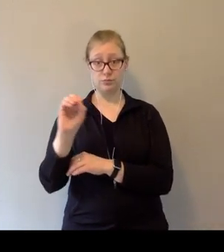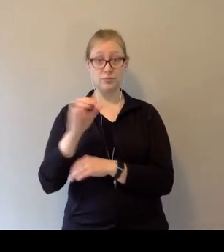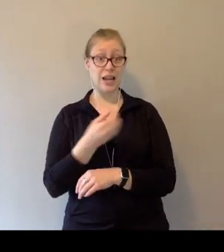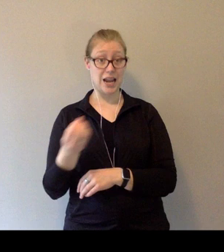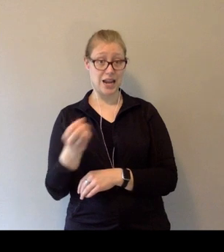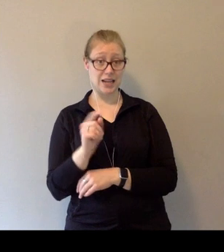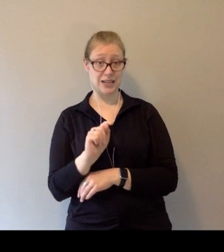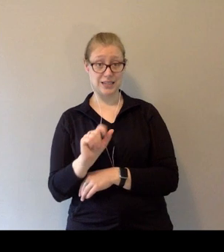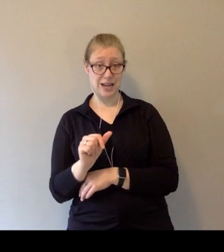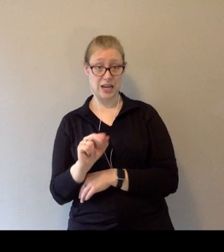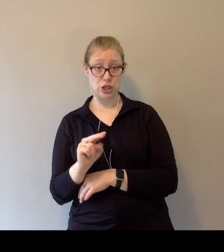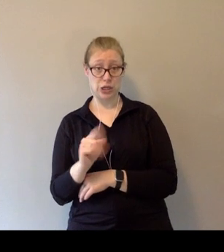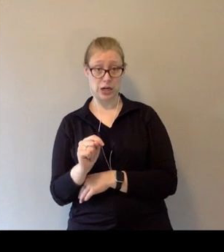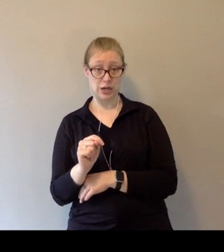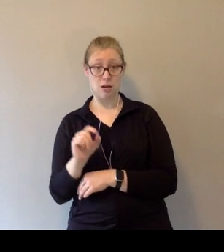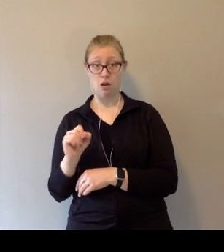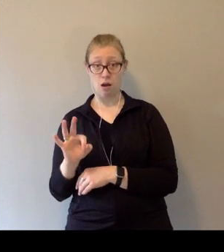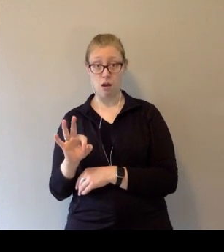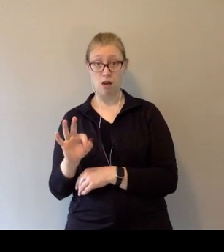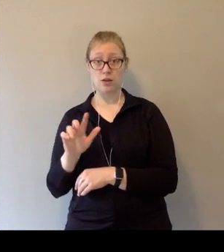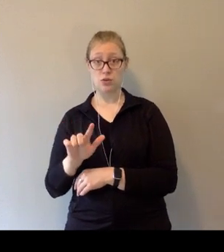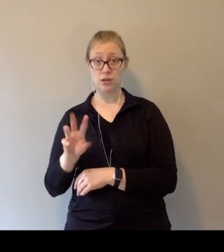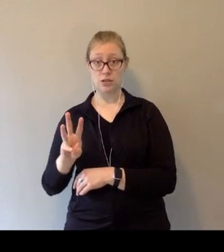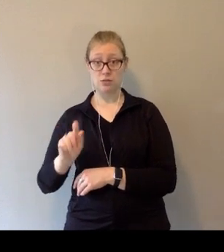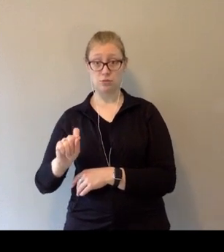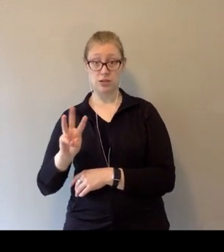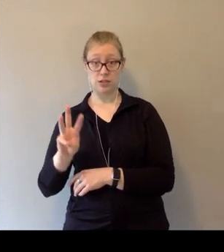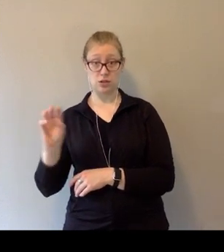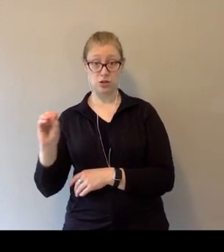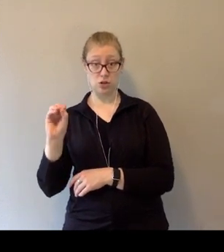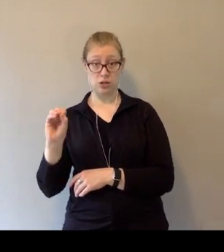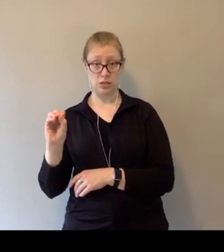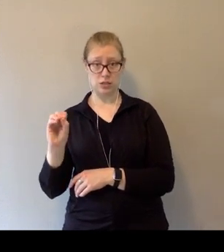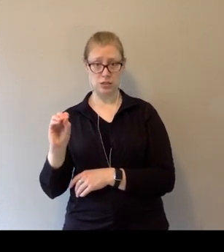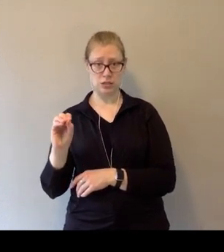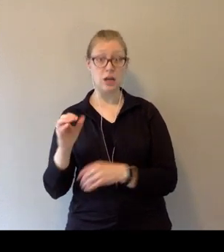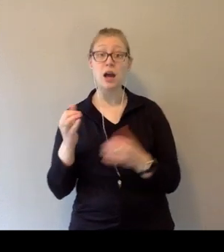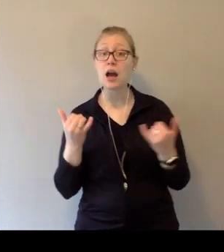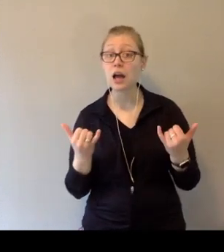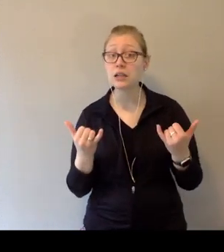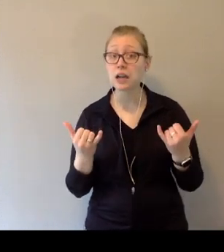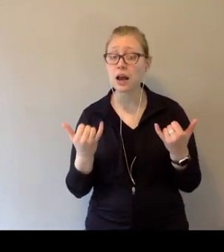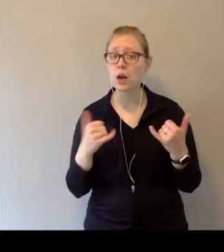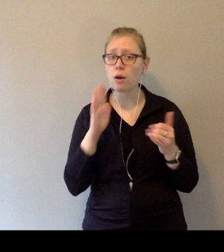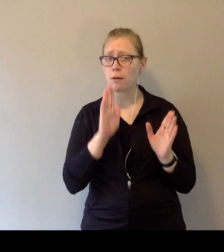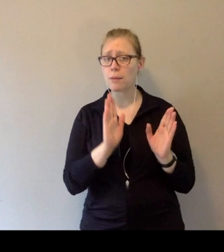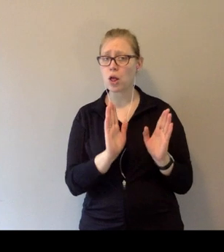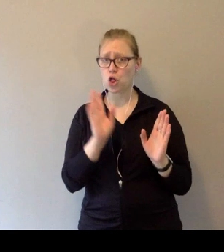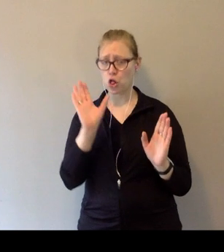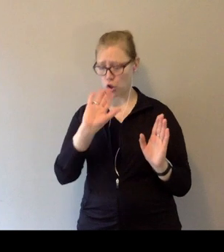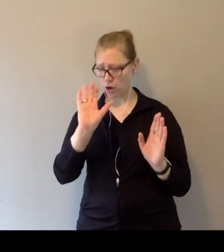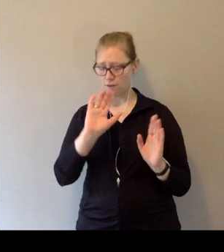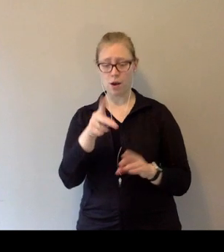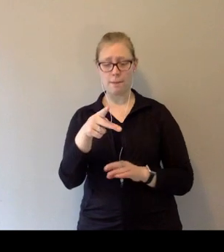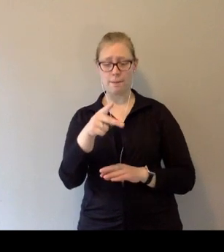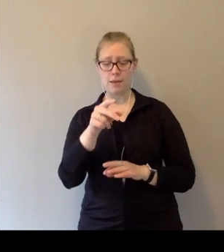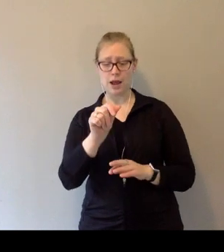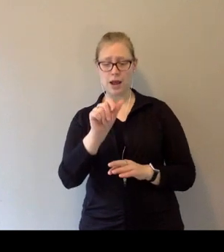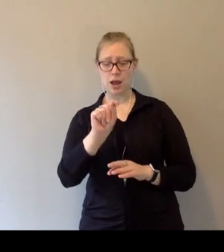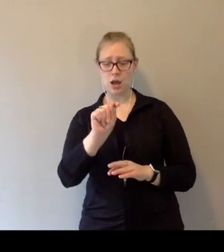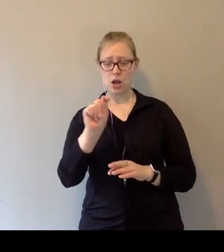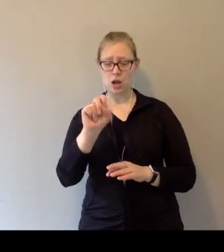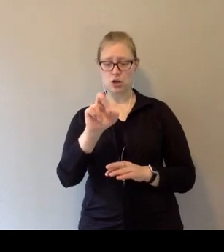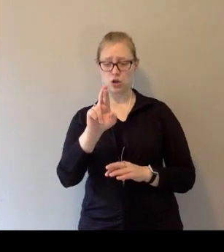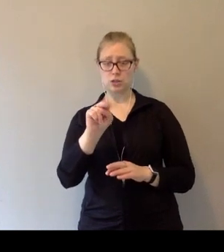of 26.6 degrees. And we're going to be looking for patterns today. So even though I emphasize that we want to write